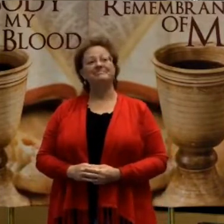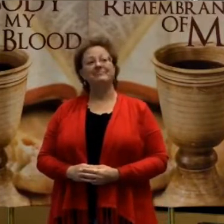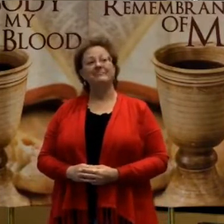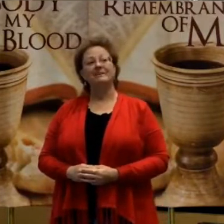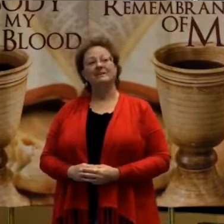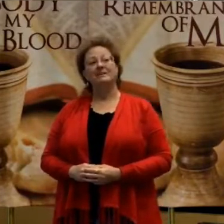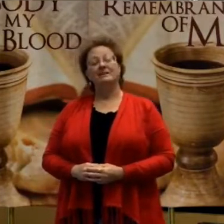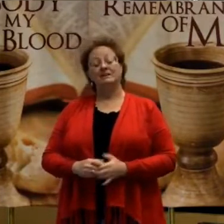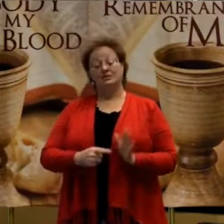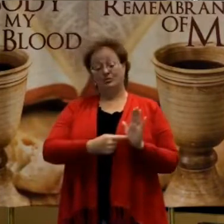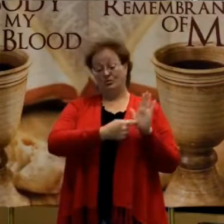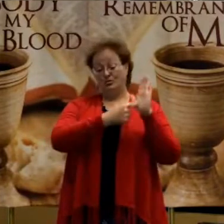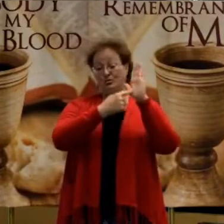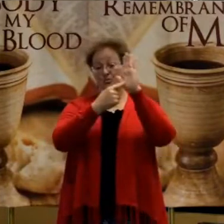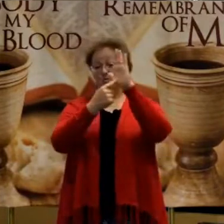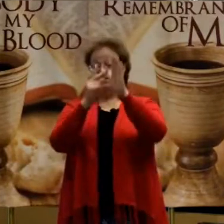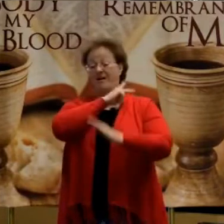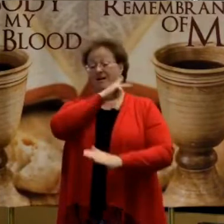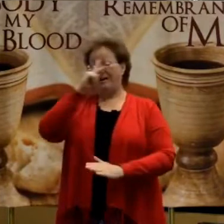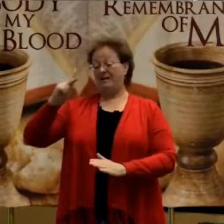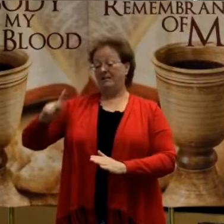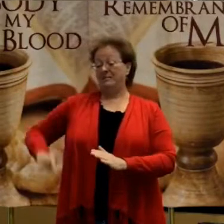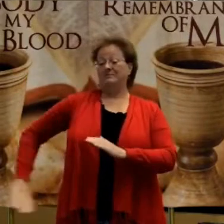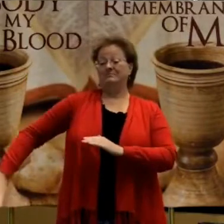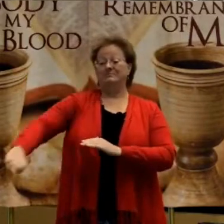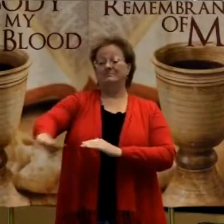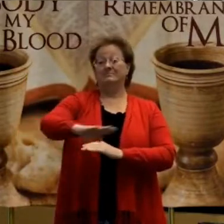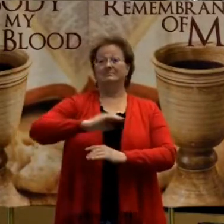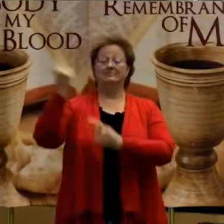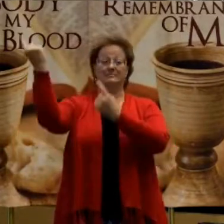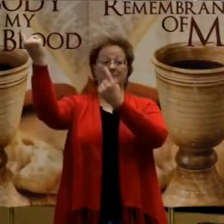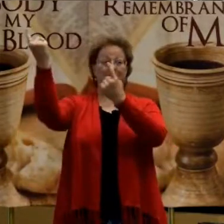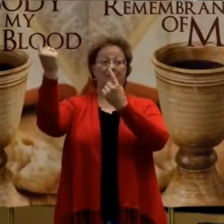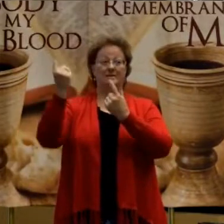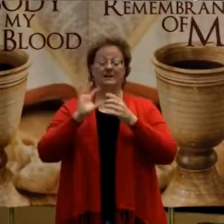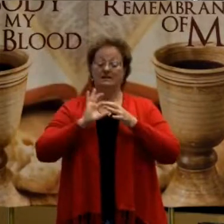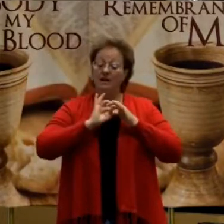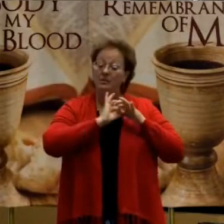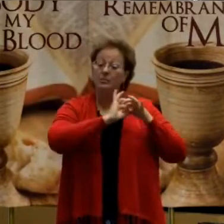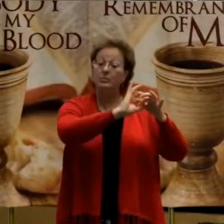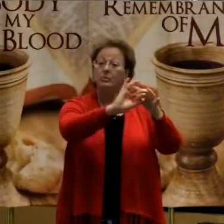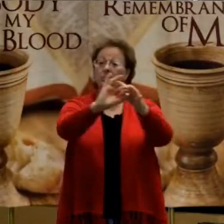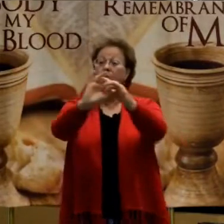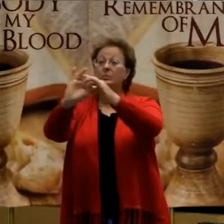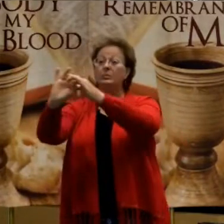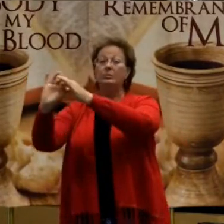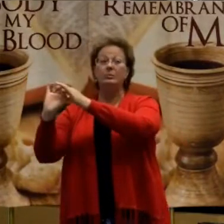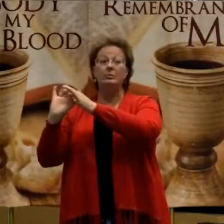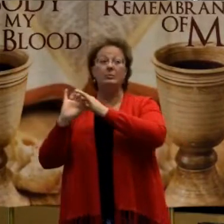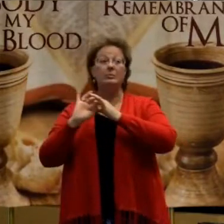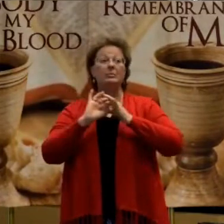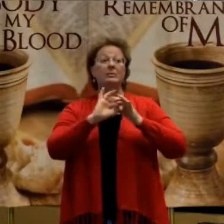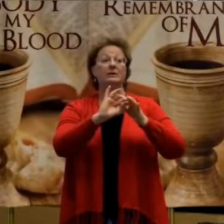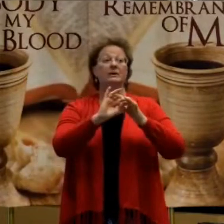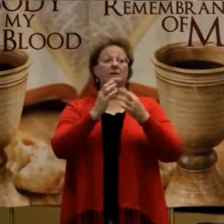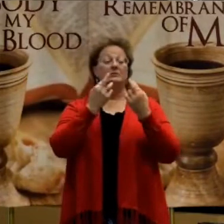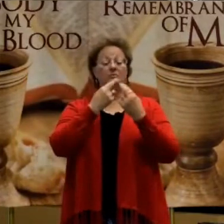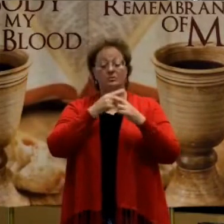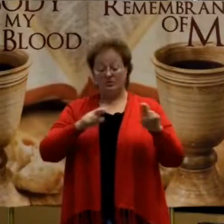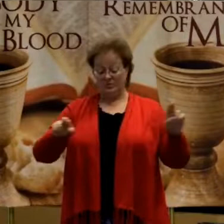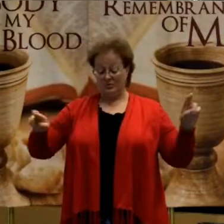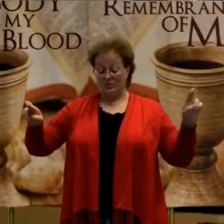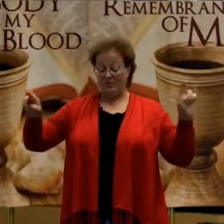to reveal the kingdom coming and to reconcile the lost, to redeem the